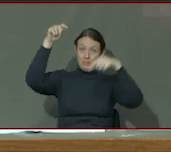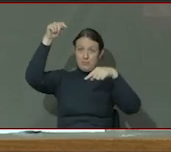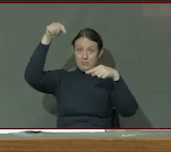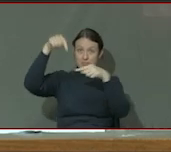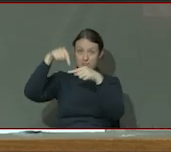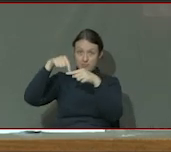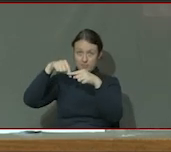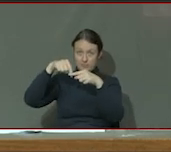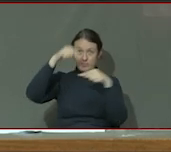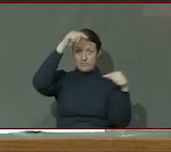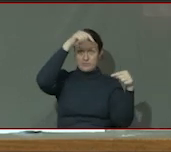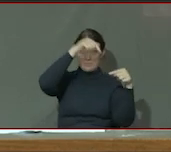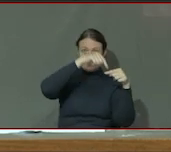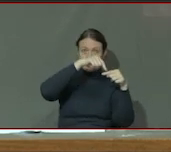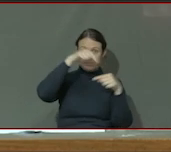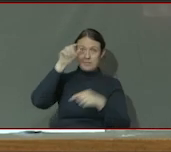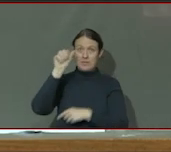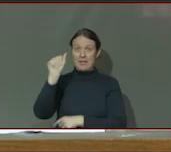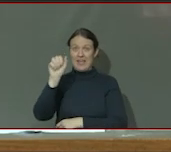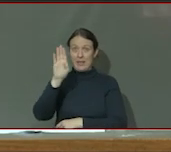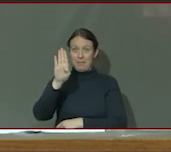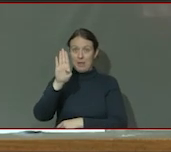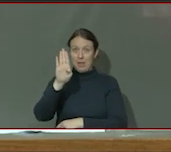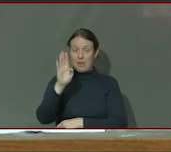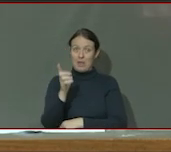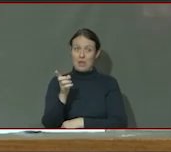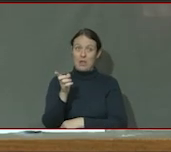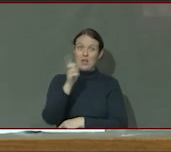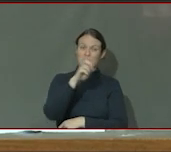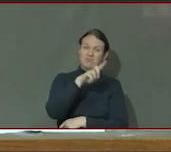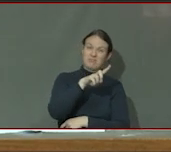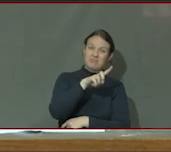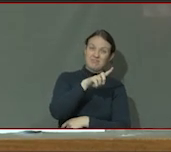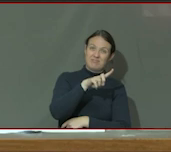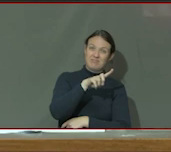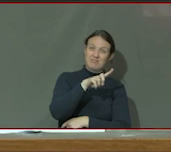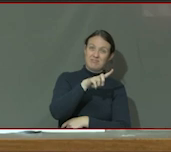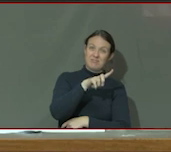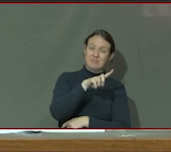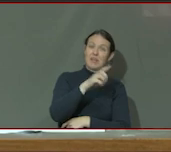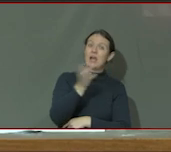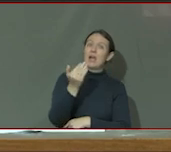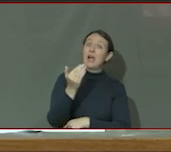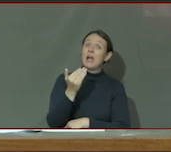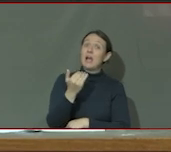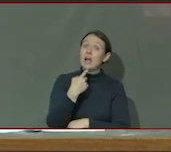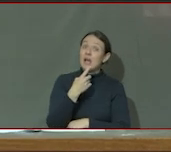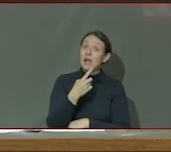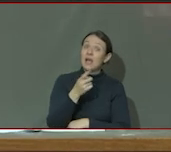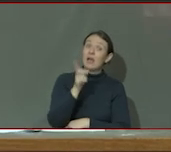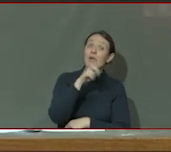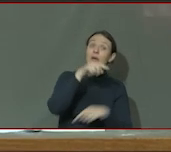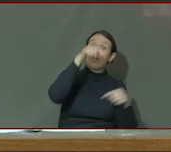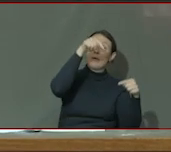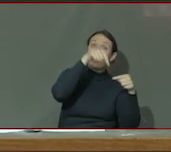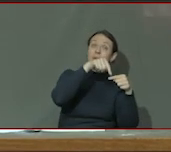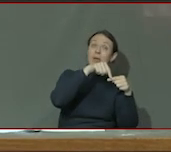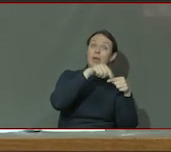phenotype is AB. This one is blood group what? Please shout out. This child is blood group